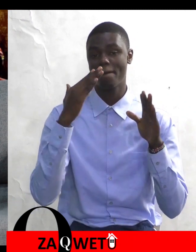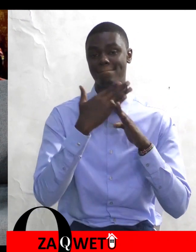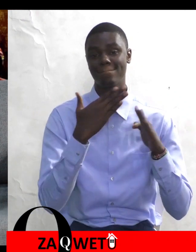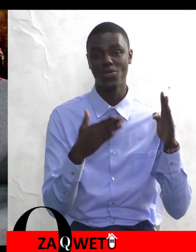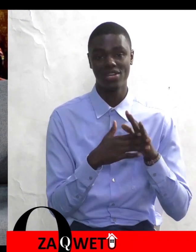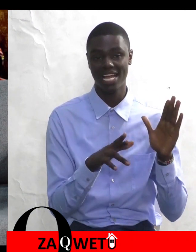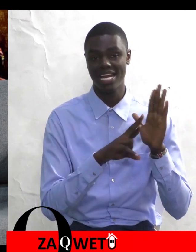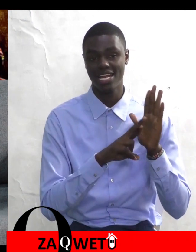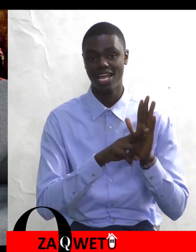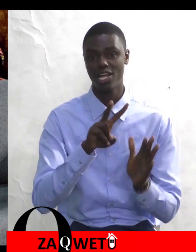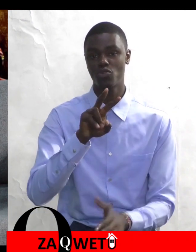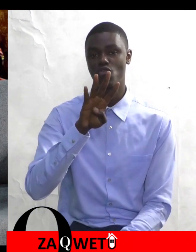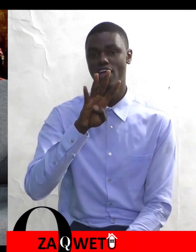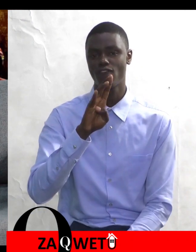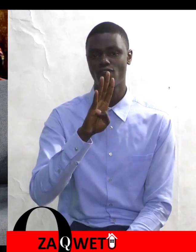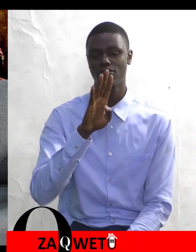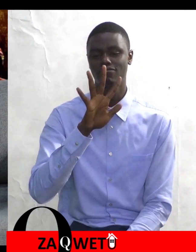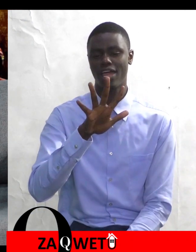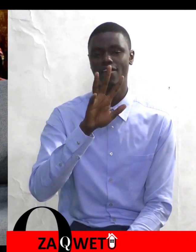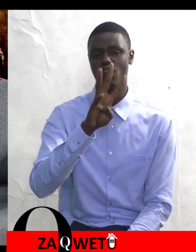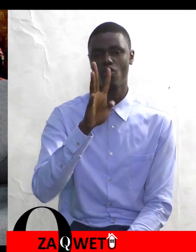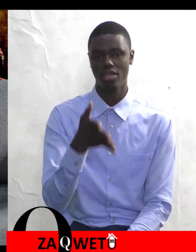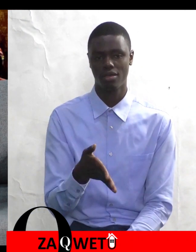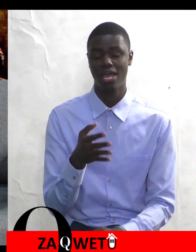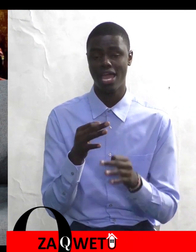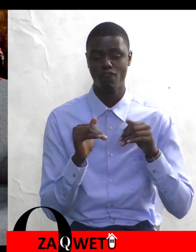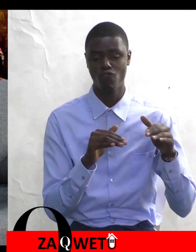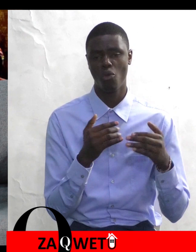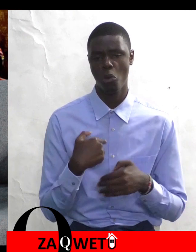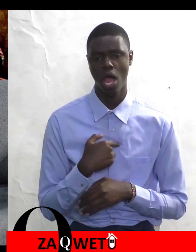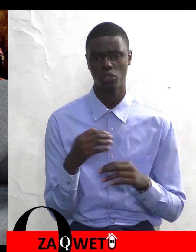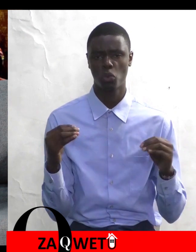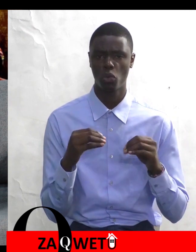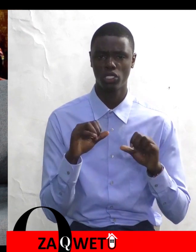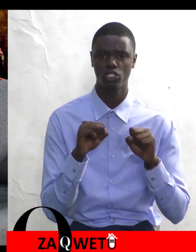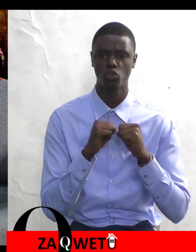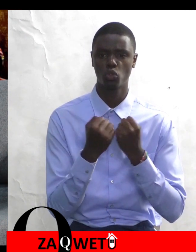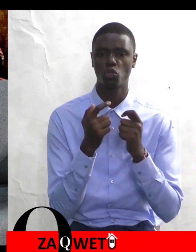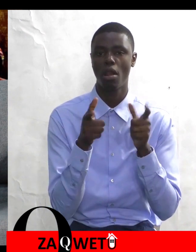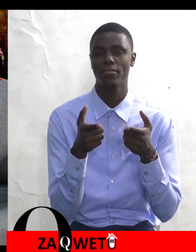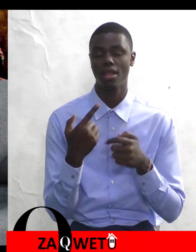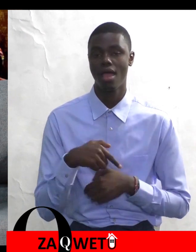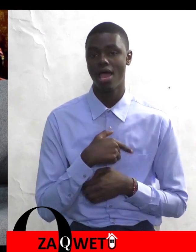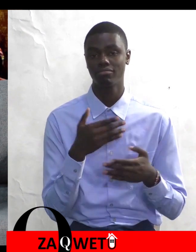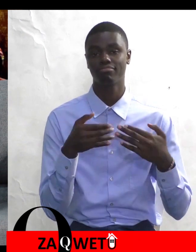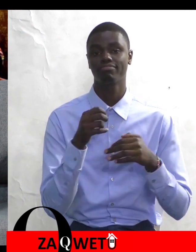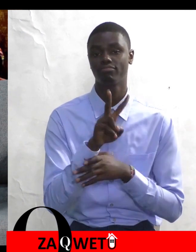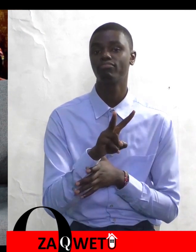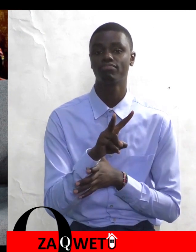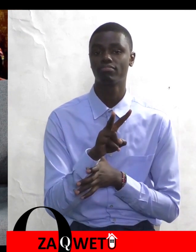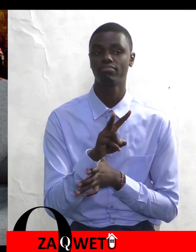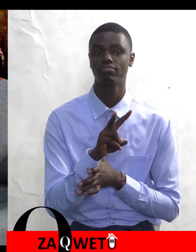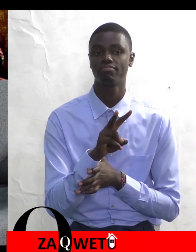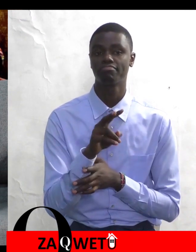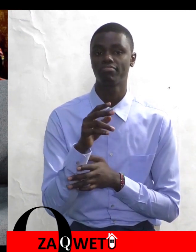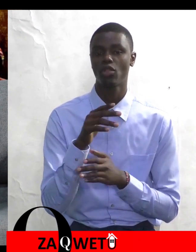Of course, it's Wanjiku in the building. Representing 254 right here. In case you haven't followed us on our social media